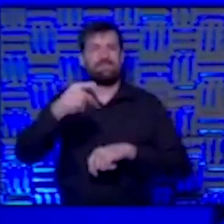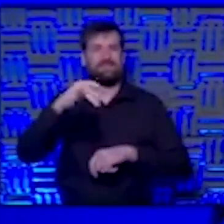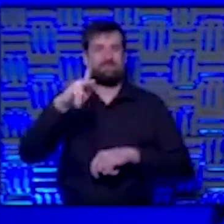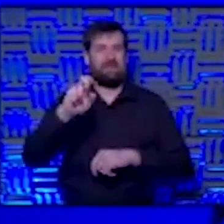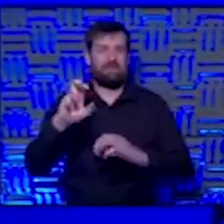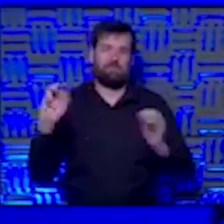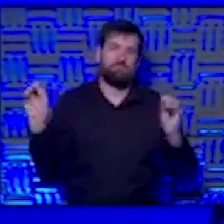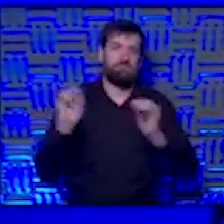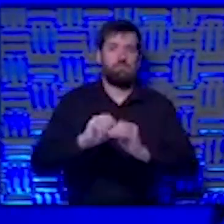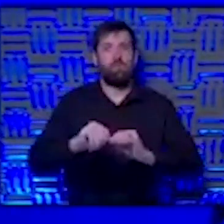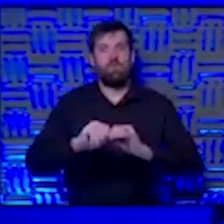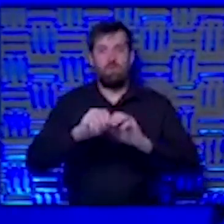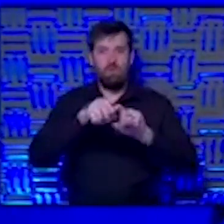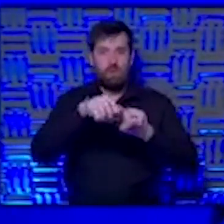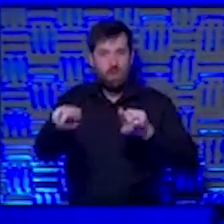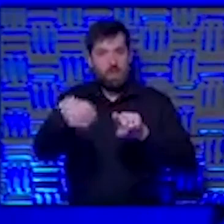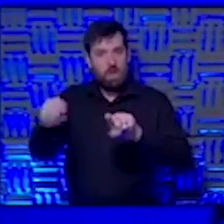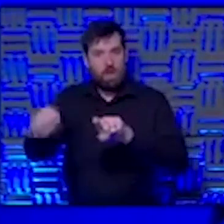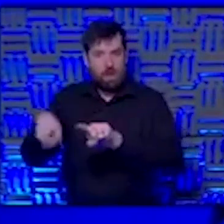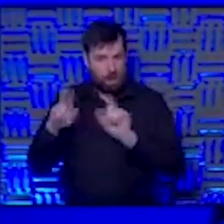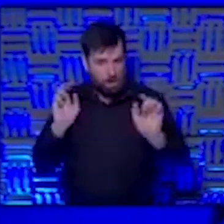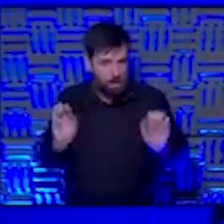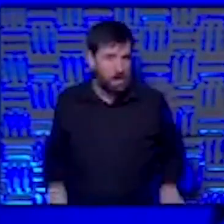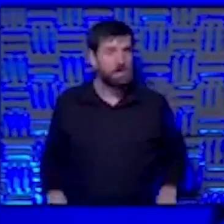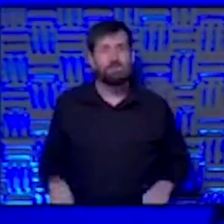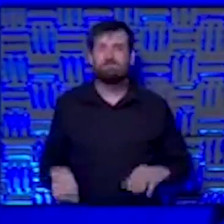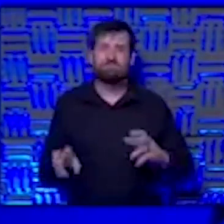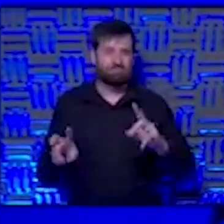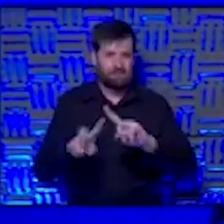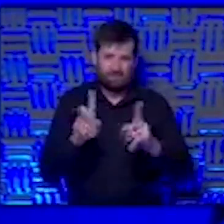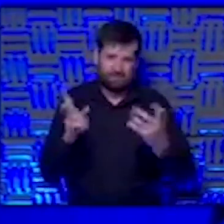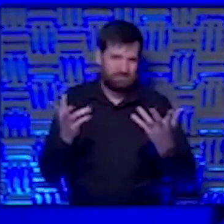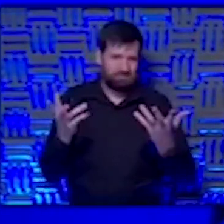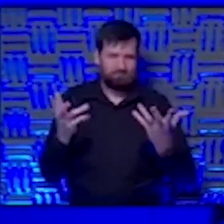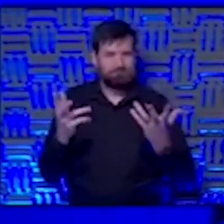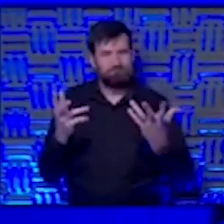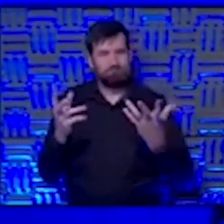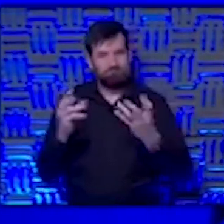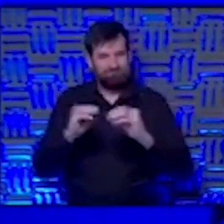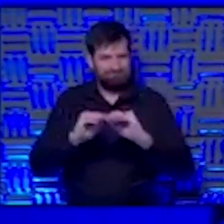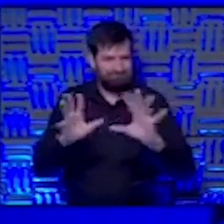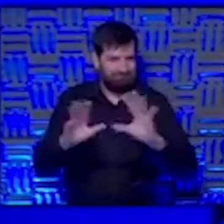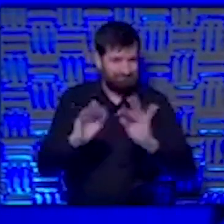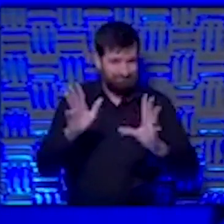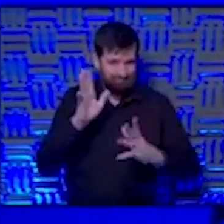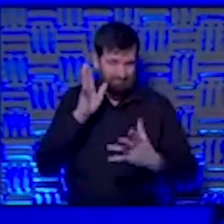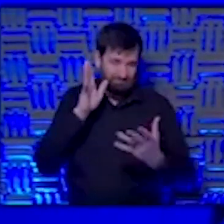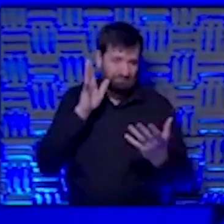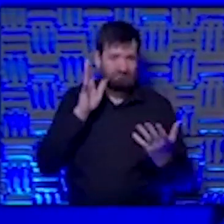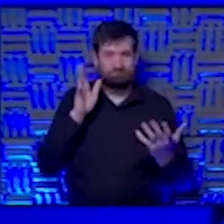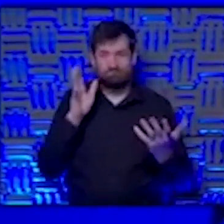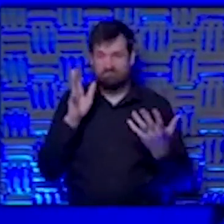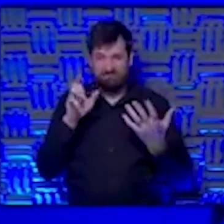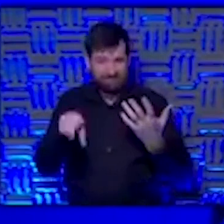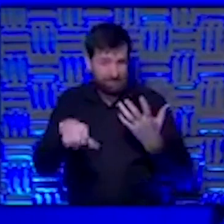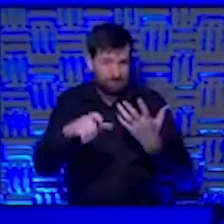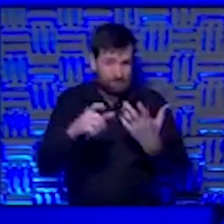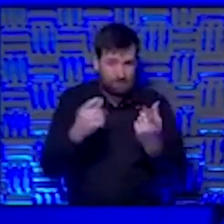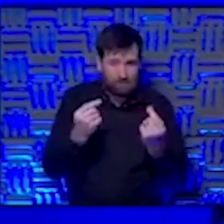makes it more transmissible as well. It's really hard to say exactly what we're going to have to